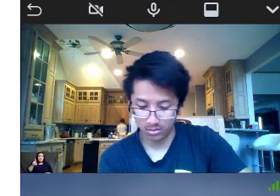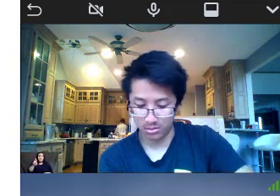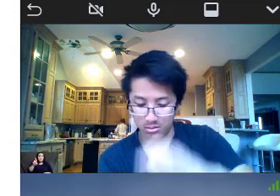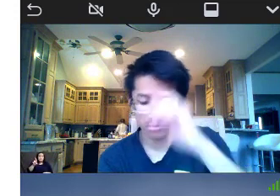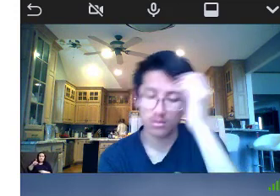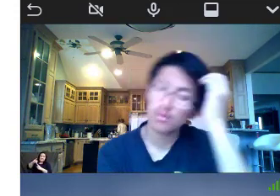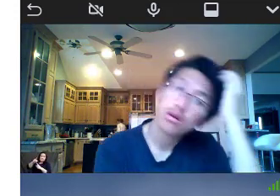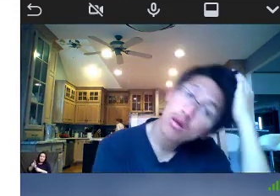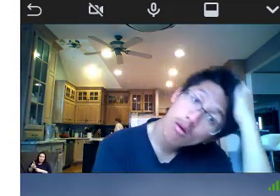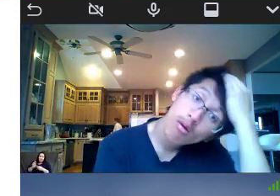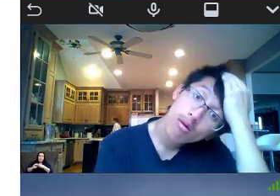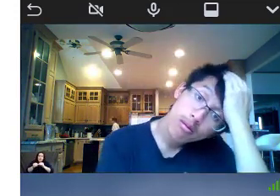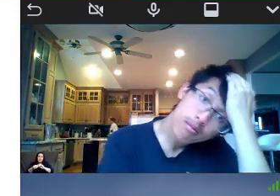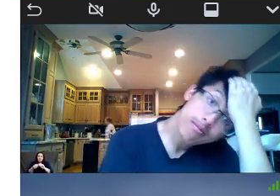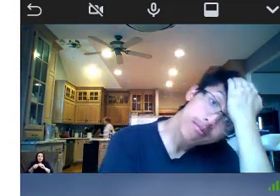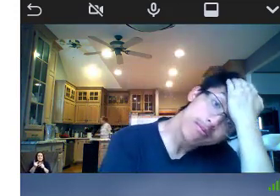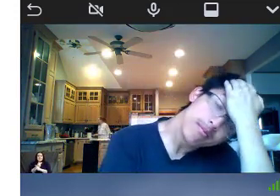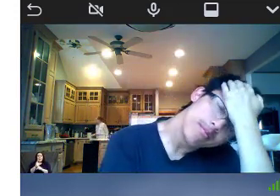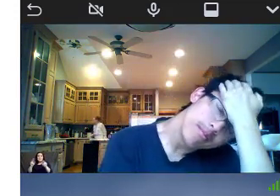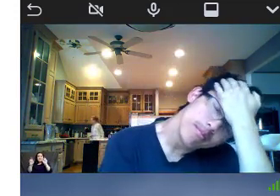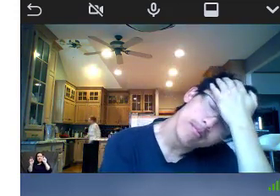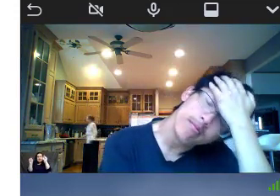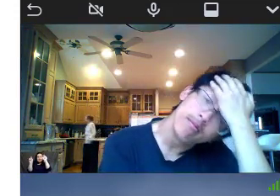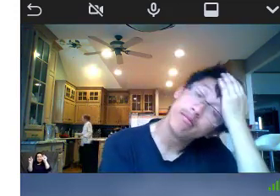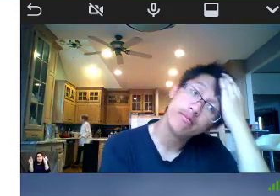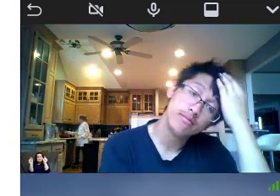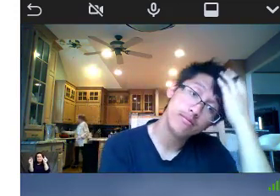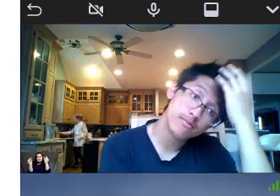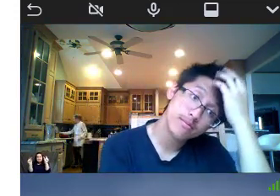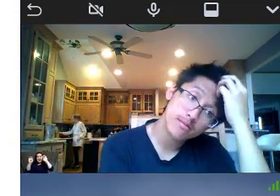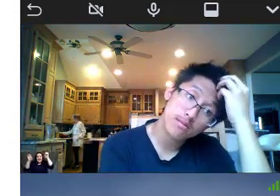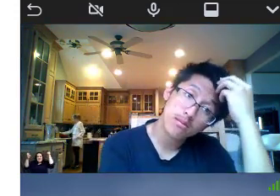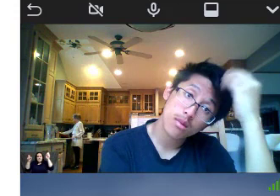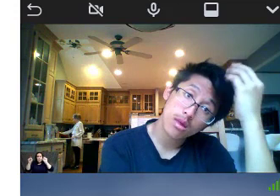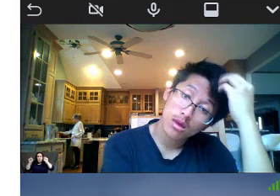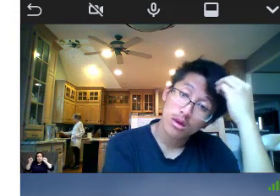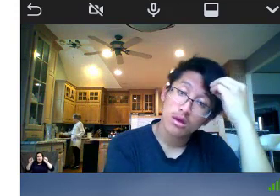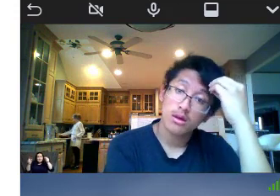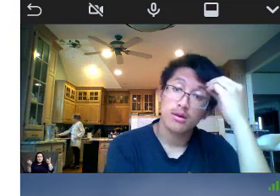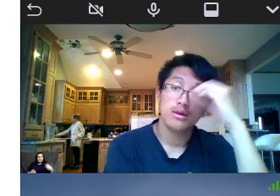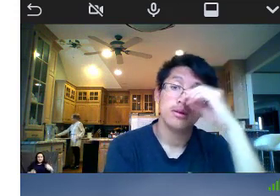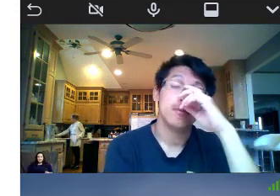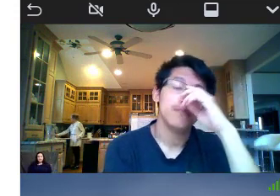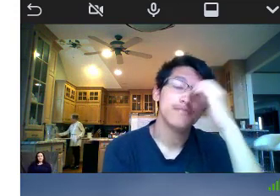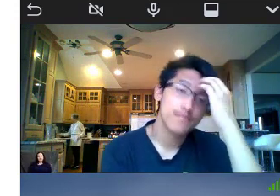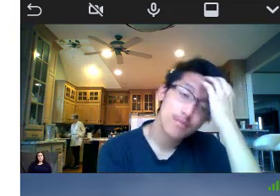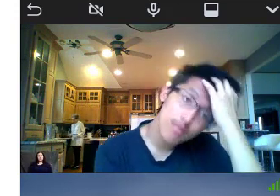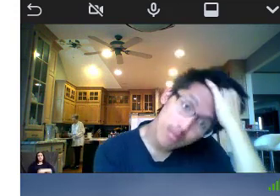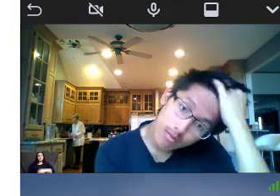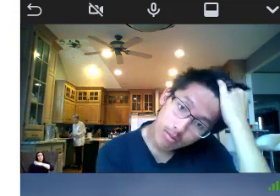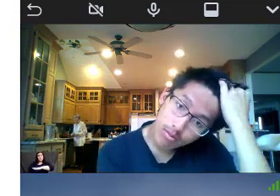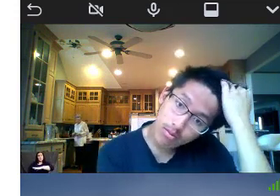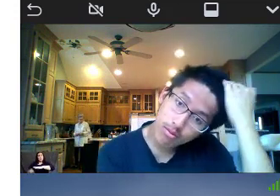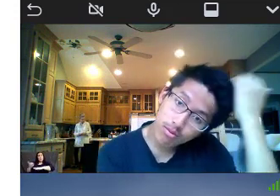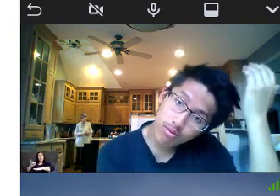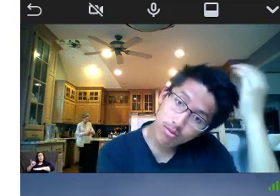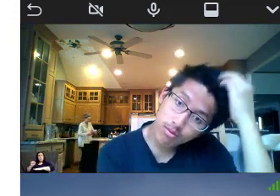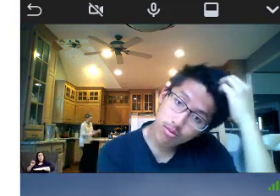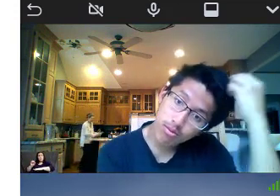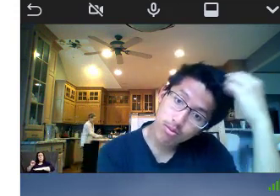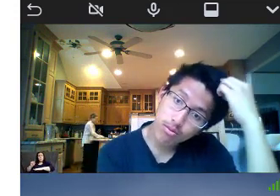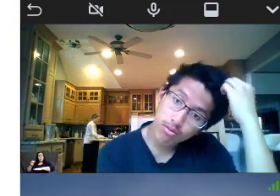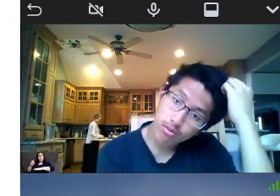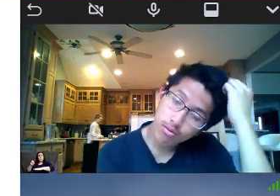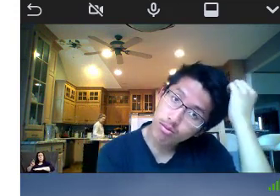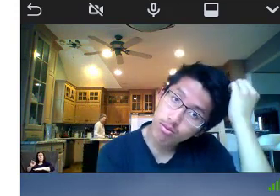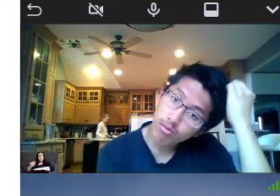So for this case, flow over a flat plate that's isothermal, when I'm in the laminar region, I can use this equation